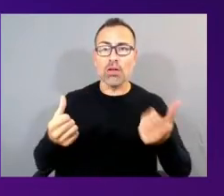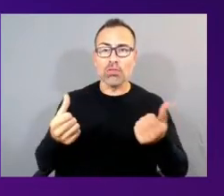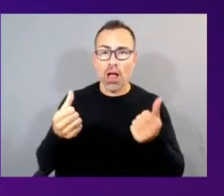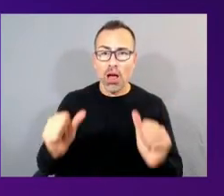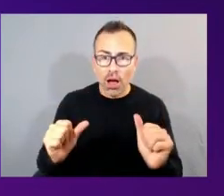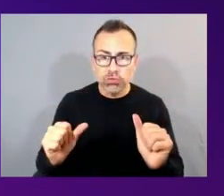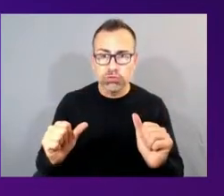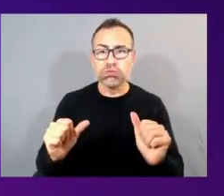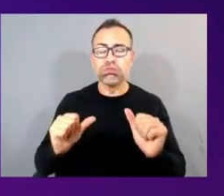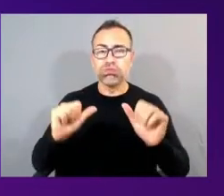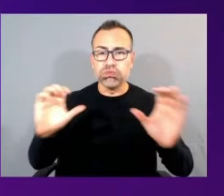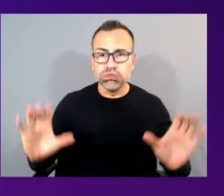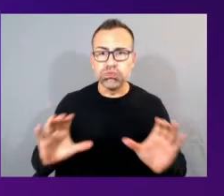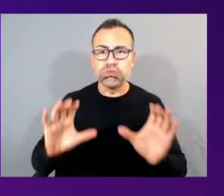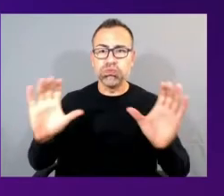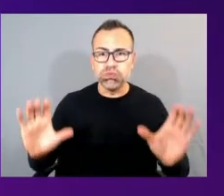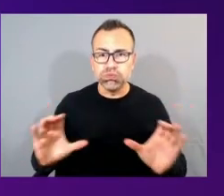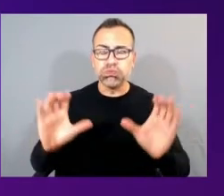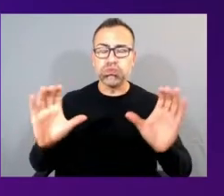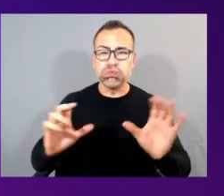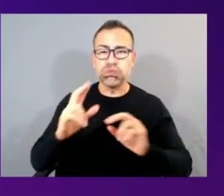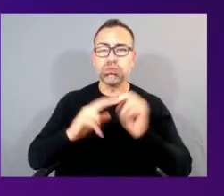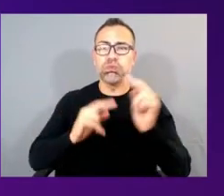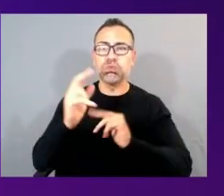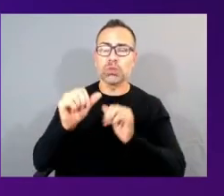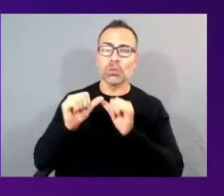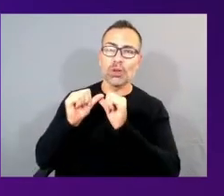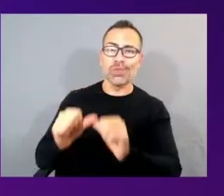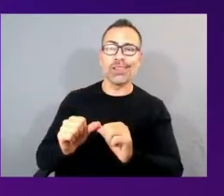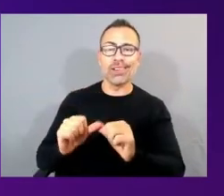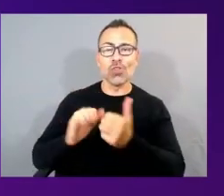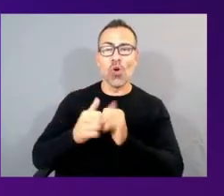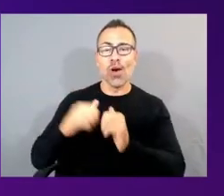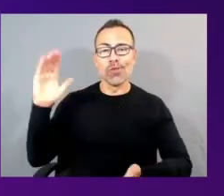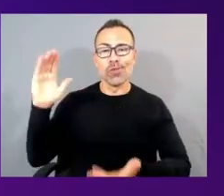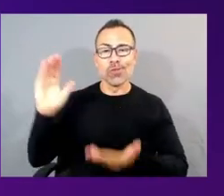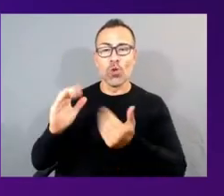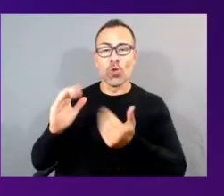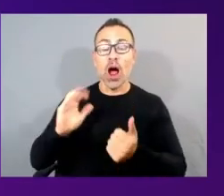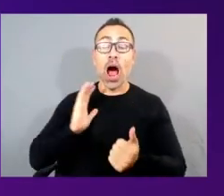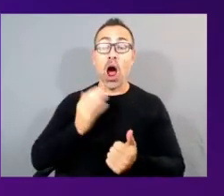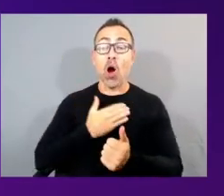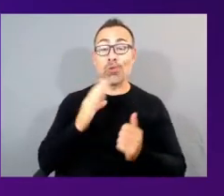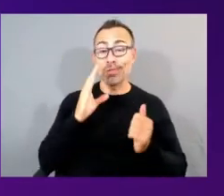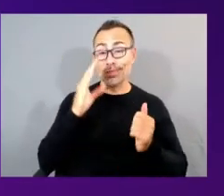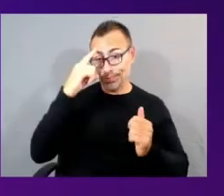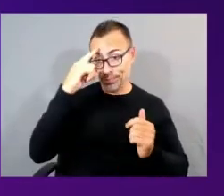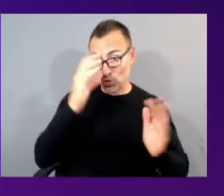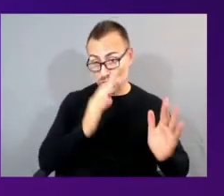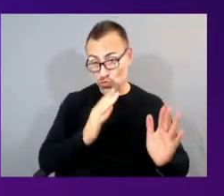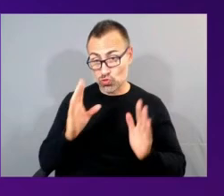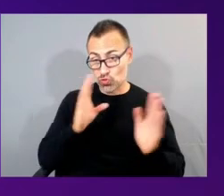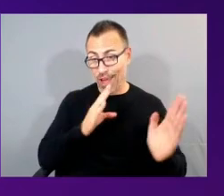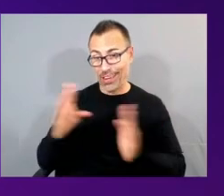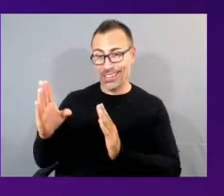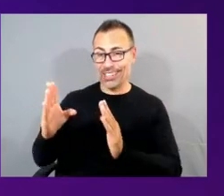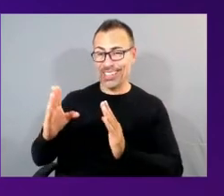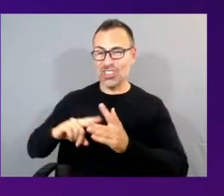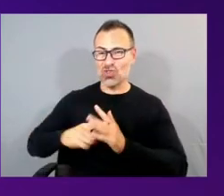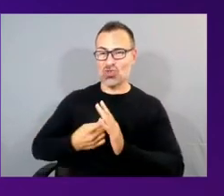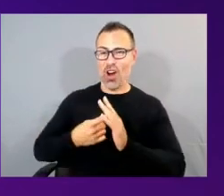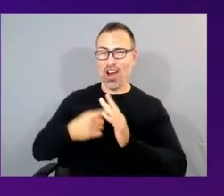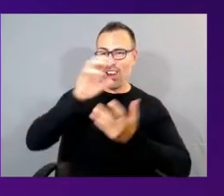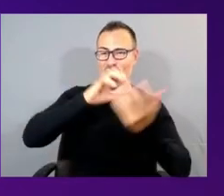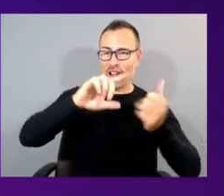to reduce own effort, we have a cloud-first strategy, and we have to a large extent established a serverless